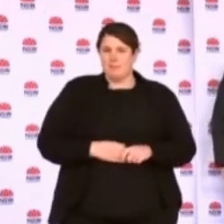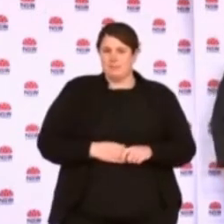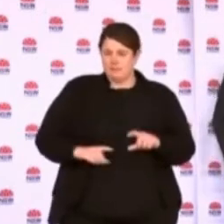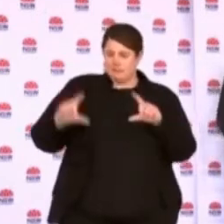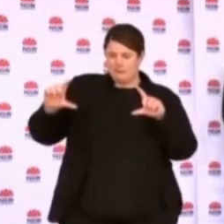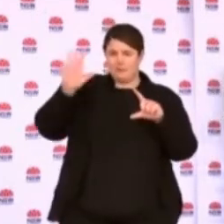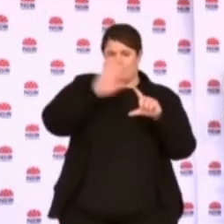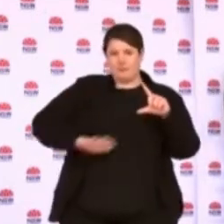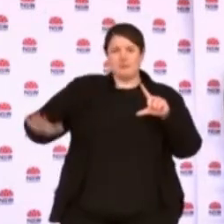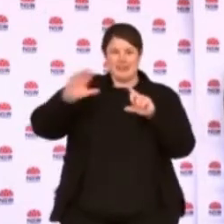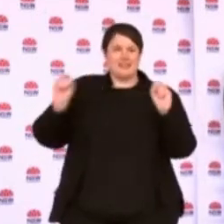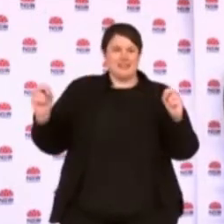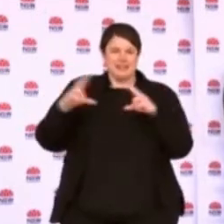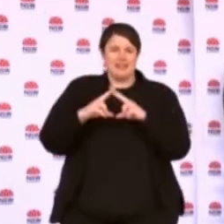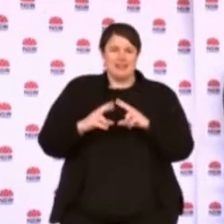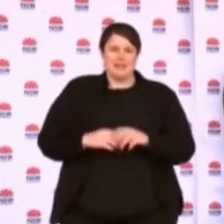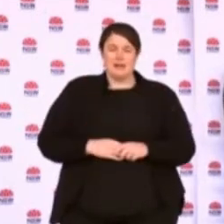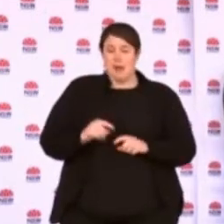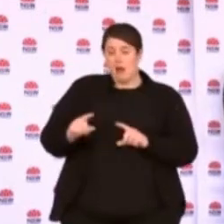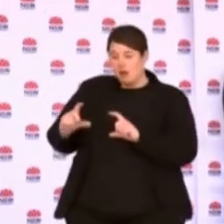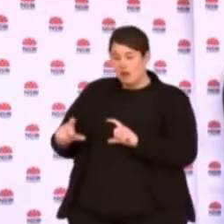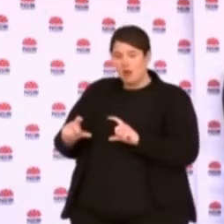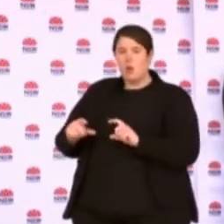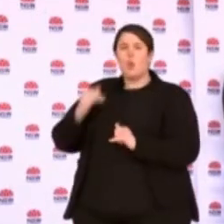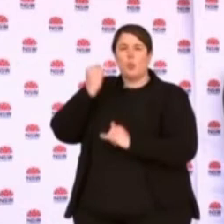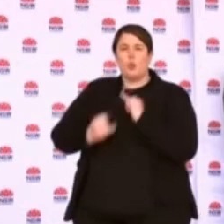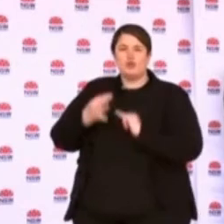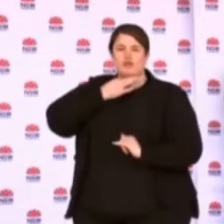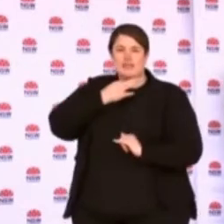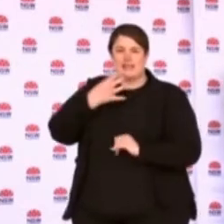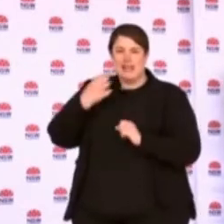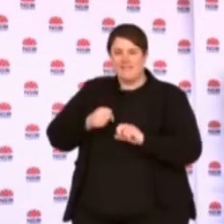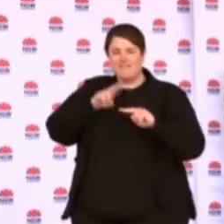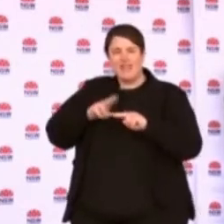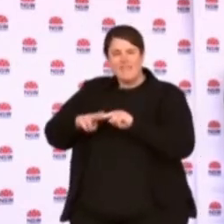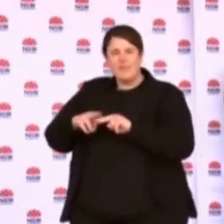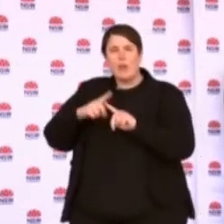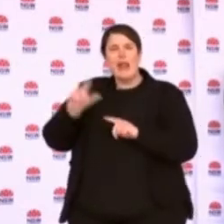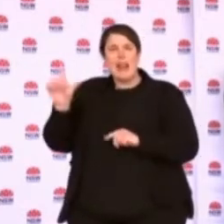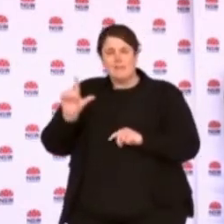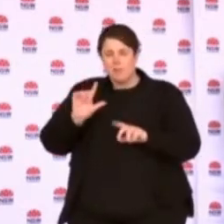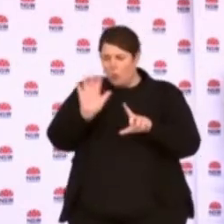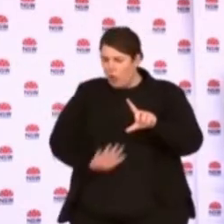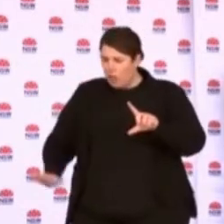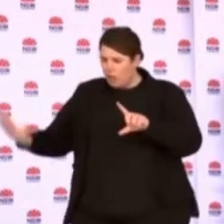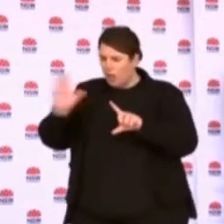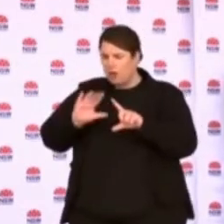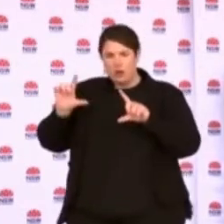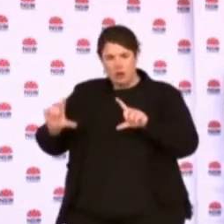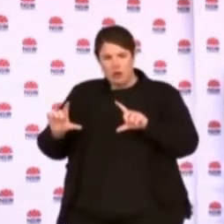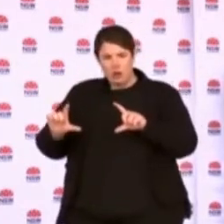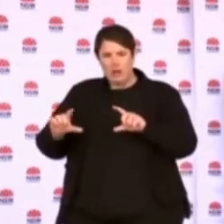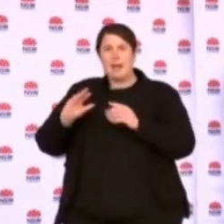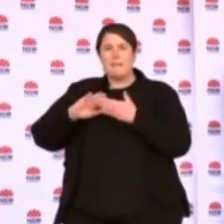we're highlighting the increased risk in those areas. So it's Fairfield local government area, some parts of Liverpool local government area, extending into